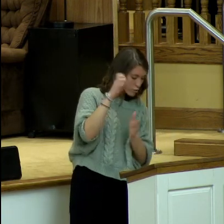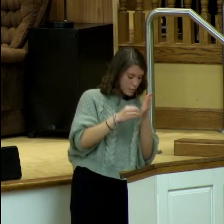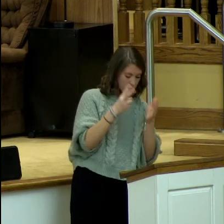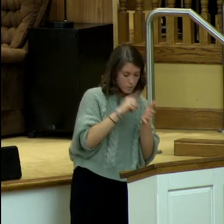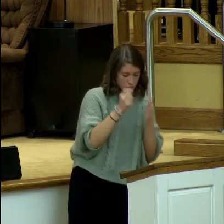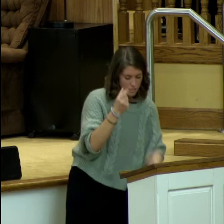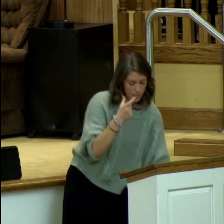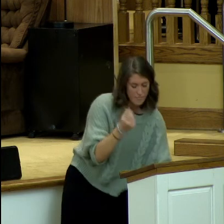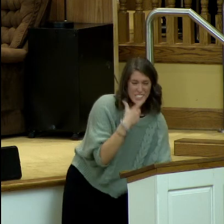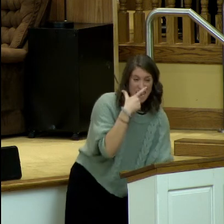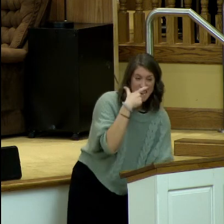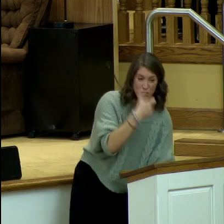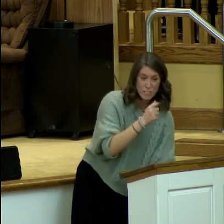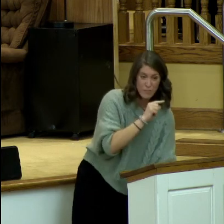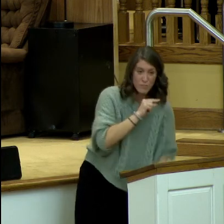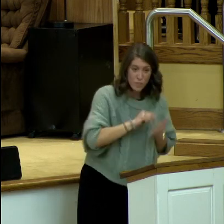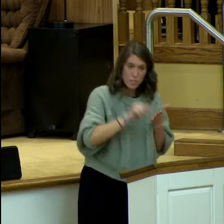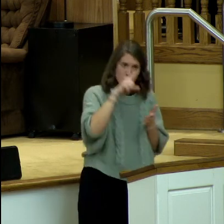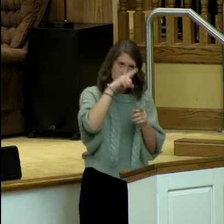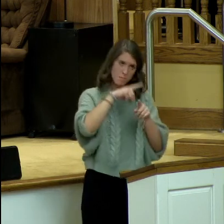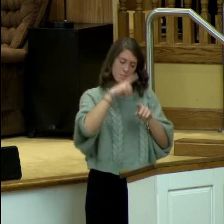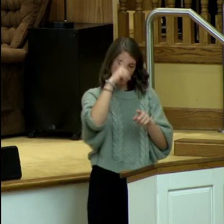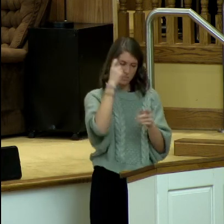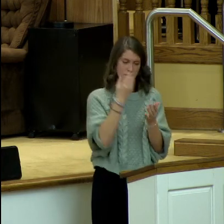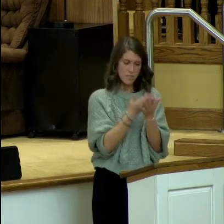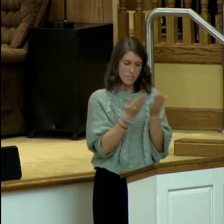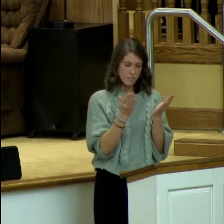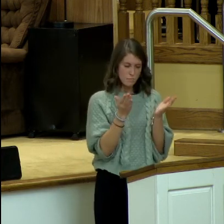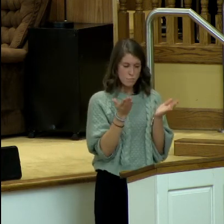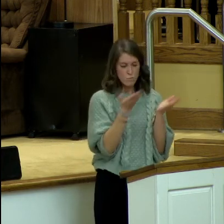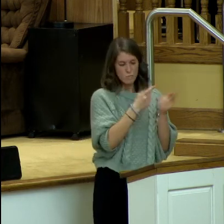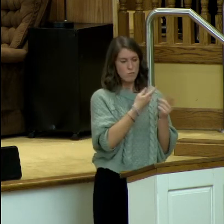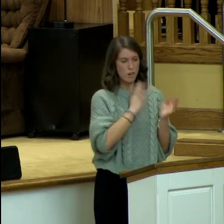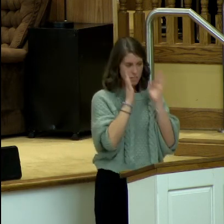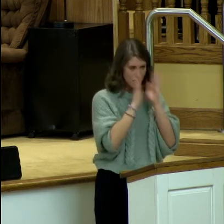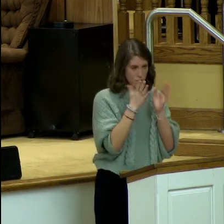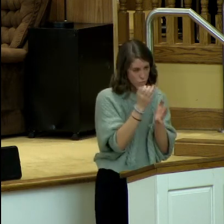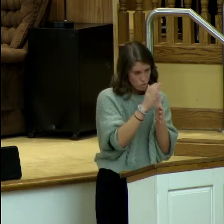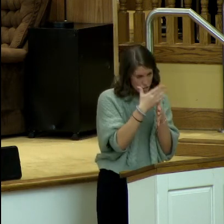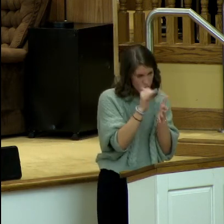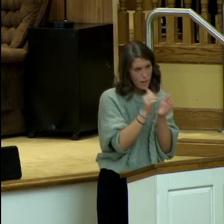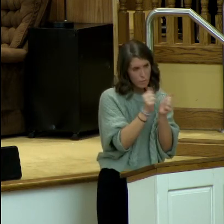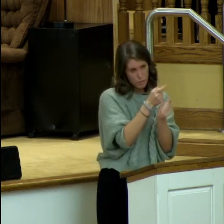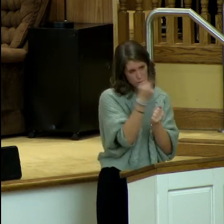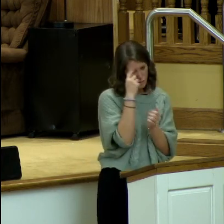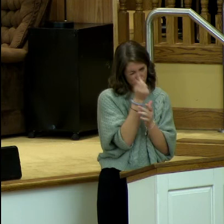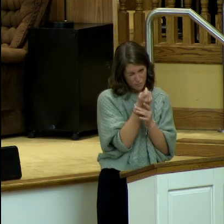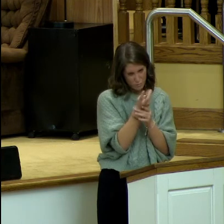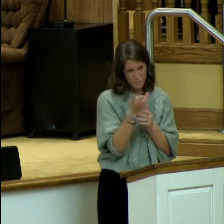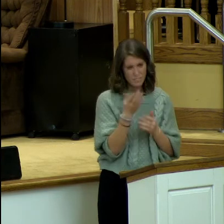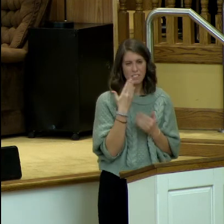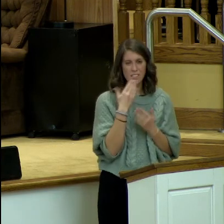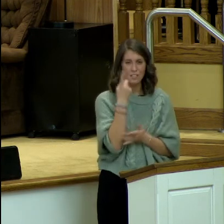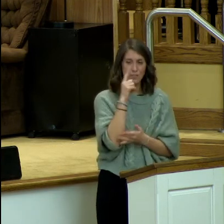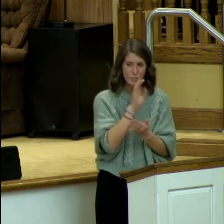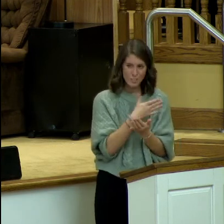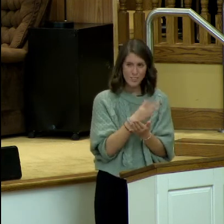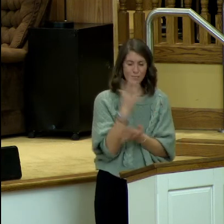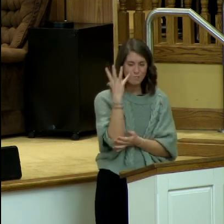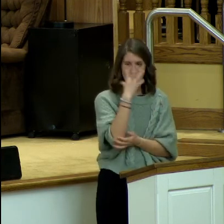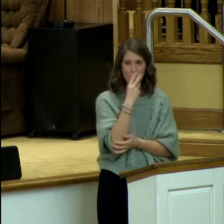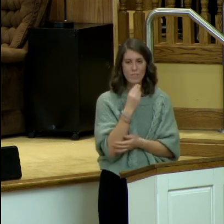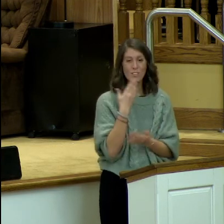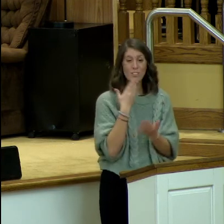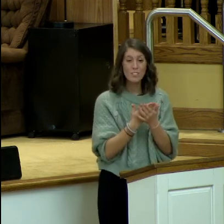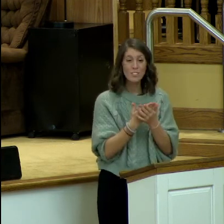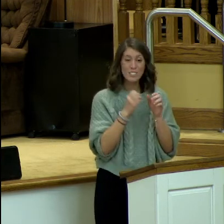interesting verse because of some of the things that it brings to our attention, and I want to just share that with you for a few minutes. Thank you, Brother Coons. Thank you, Laney. And thank you, Miss Nikki. Great